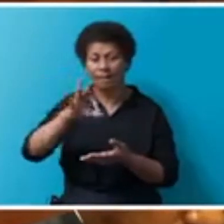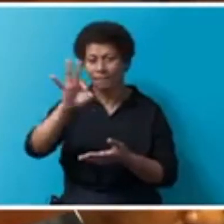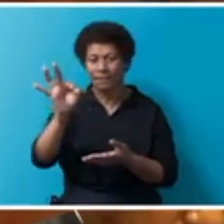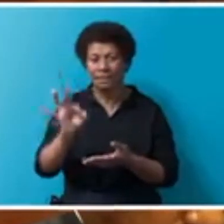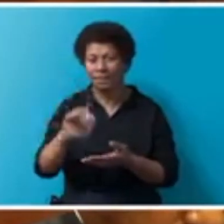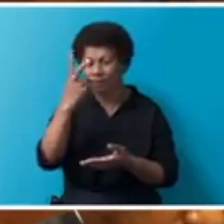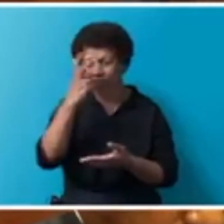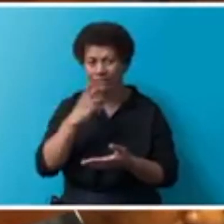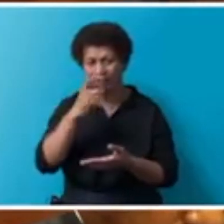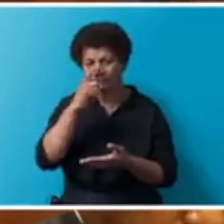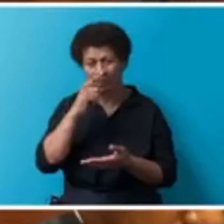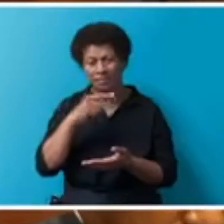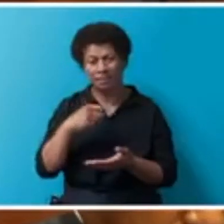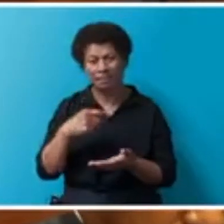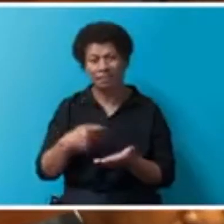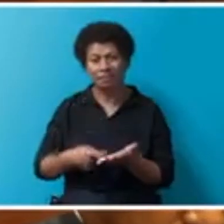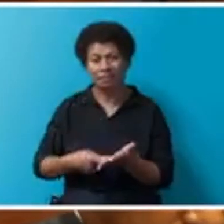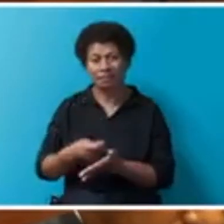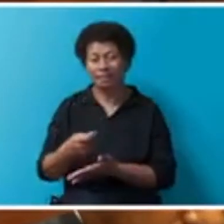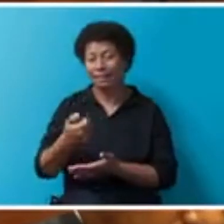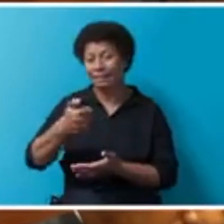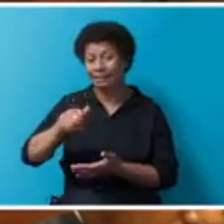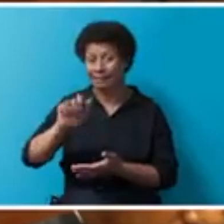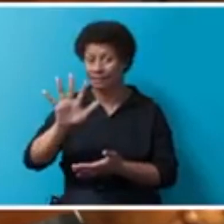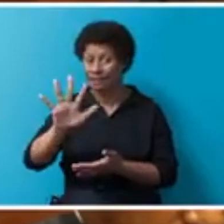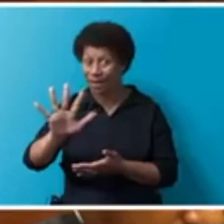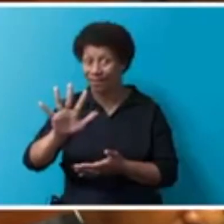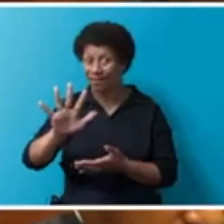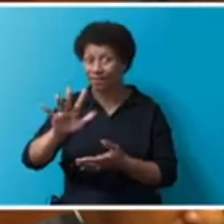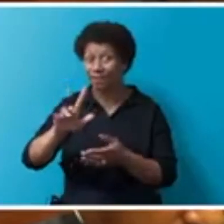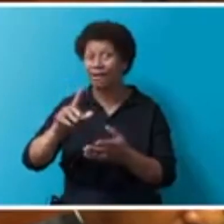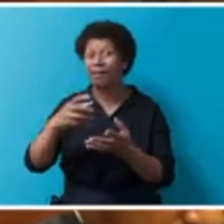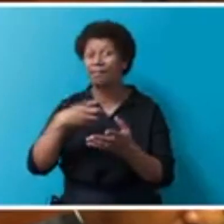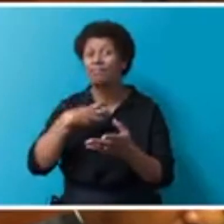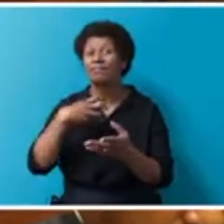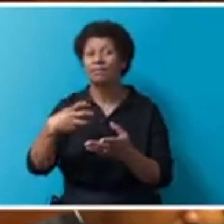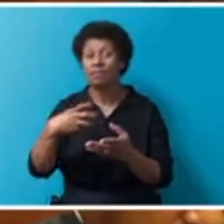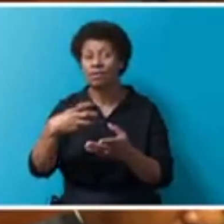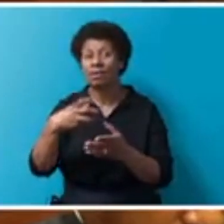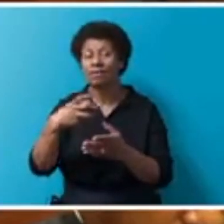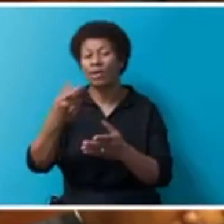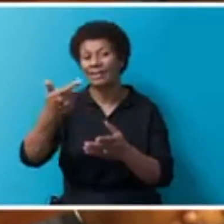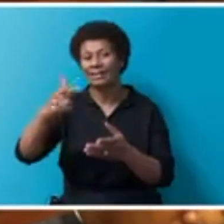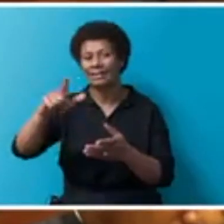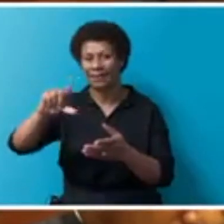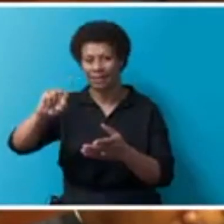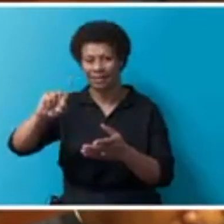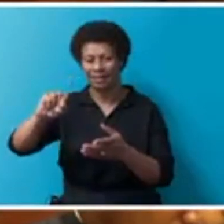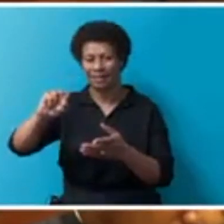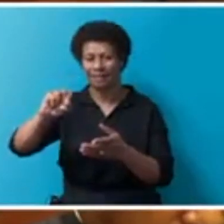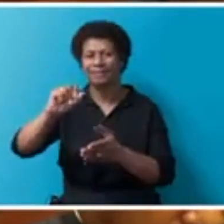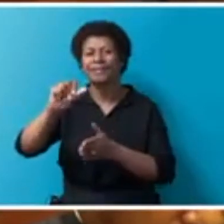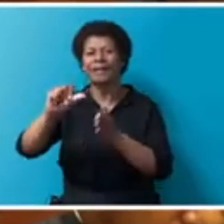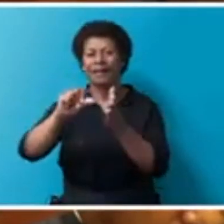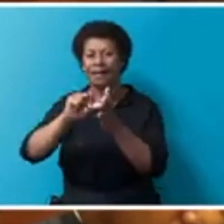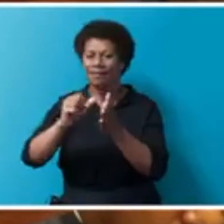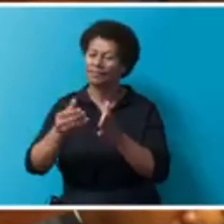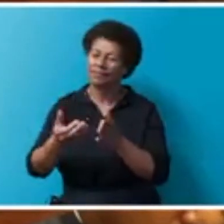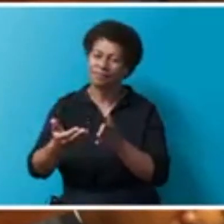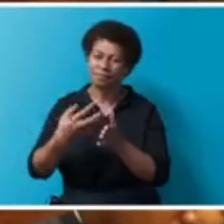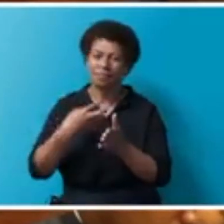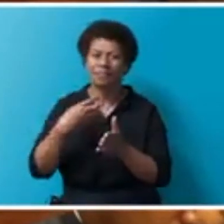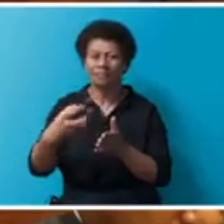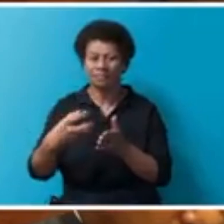25% respectively for those aged 65 plus and 70 plus. Further increase of 5% in this